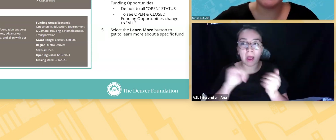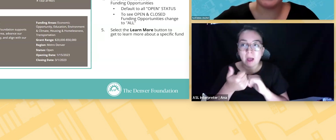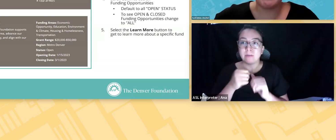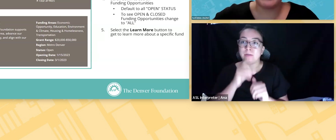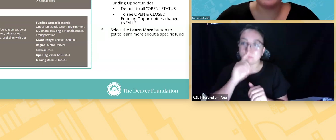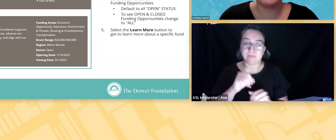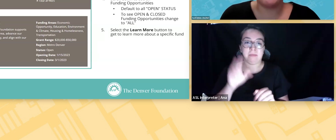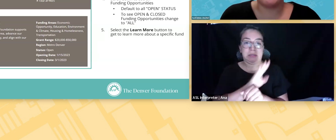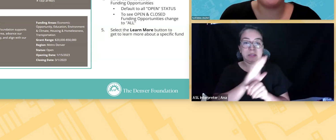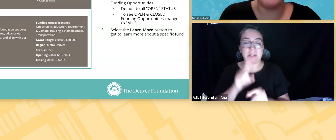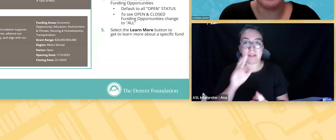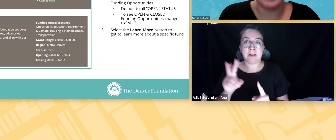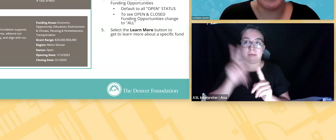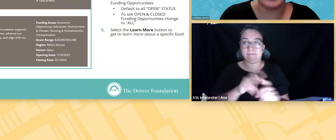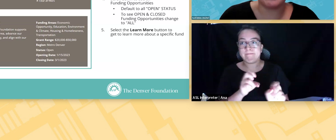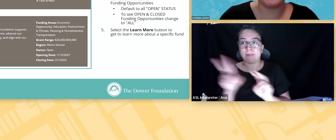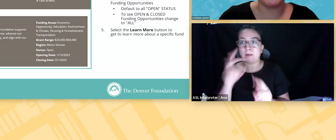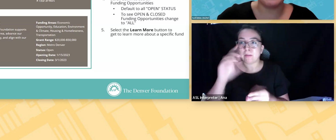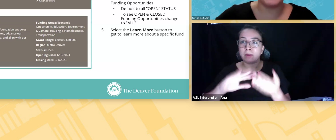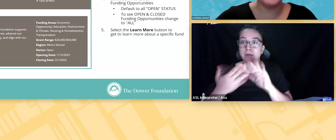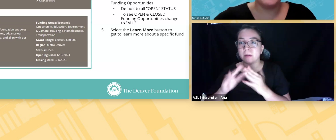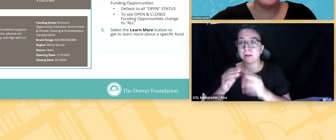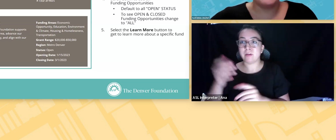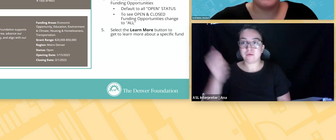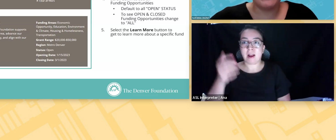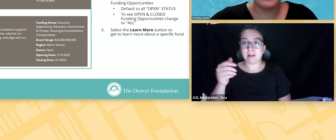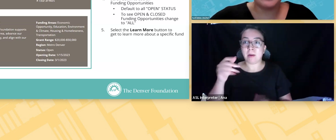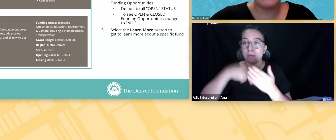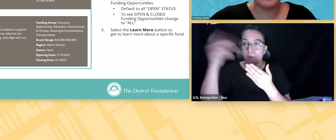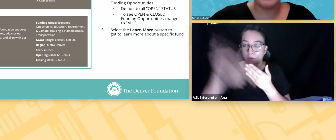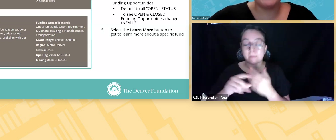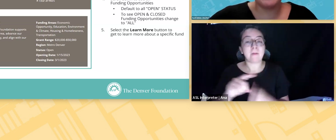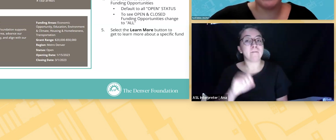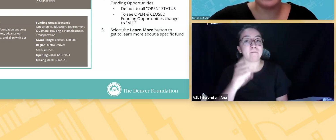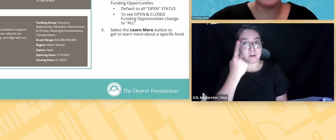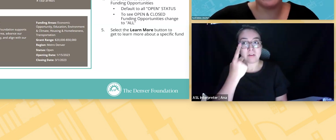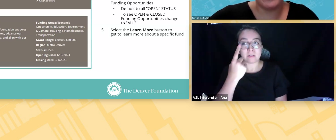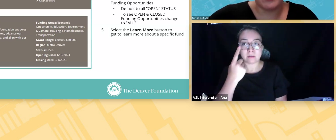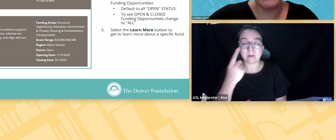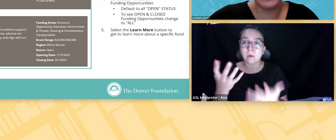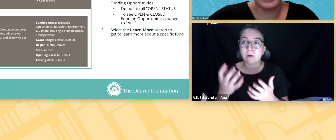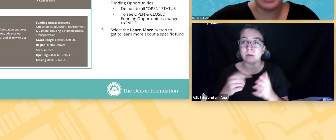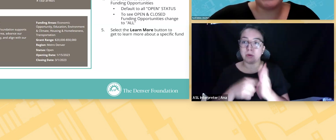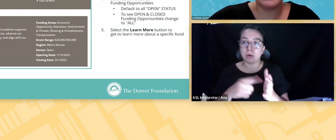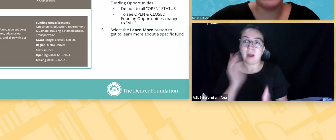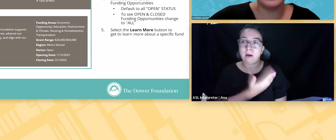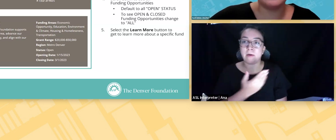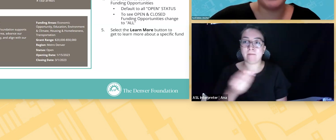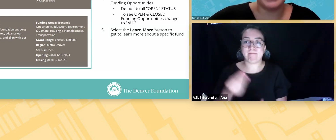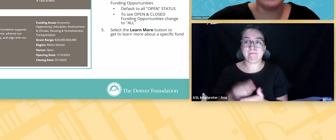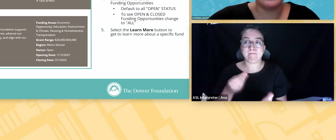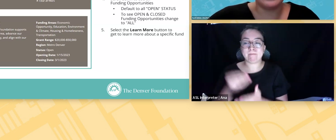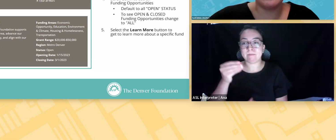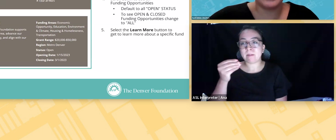actually submit your application for the Community Grants Program. So first and foremost, we wanted to show you our funding